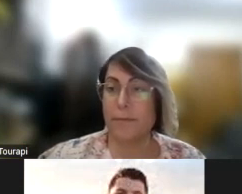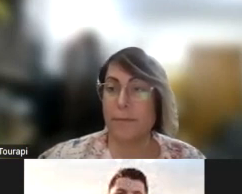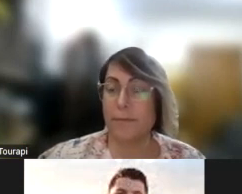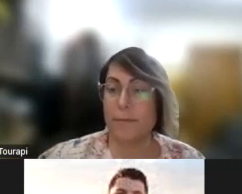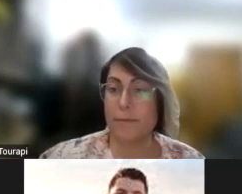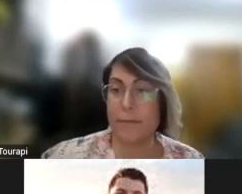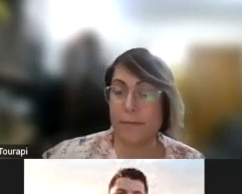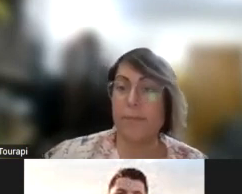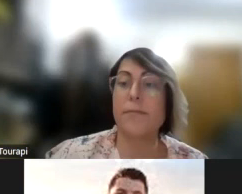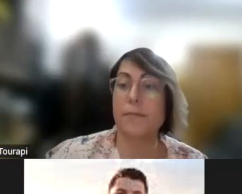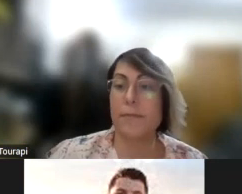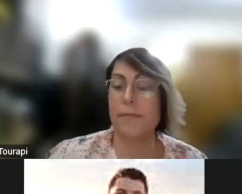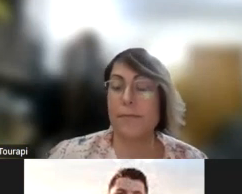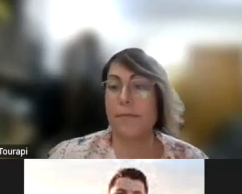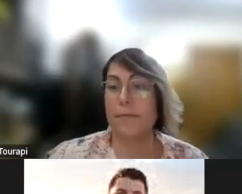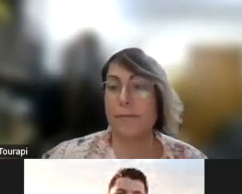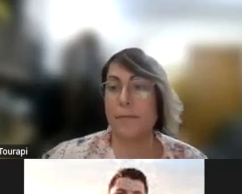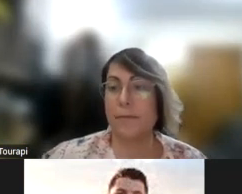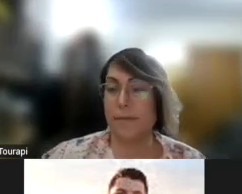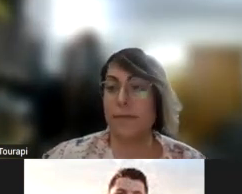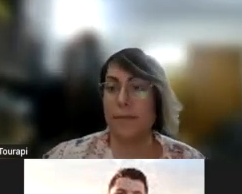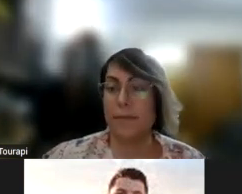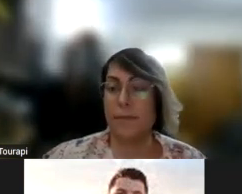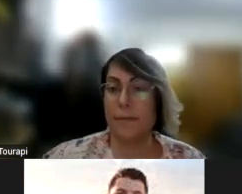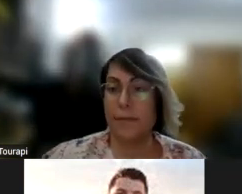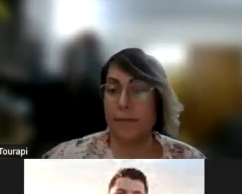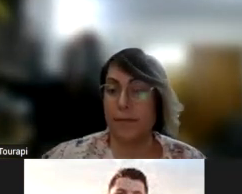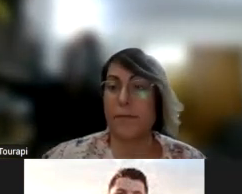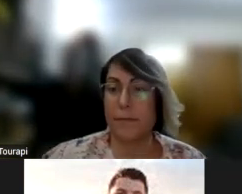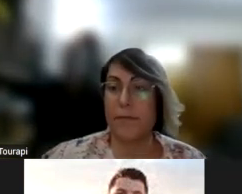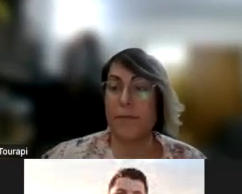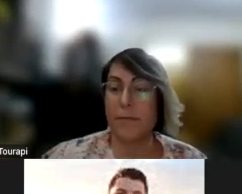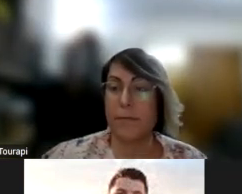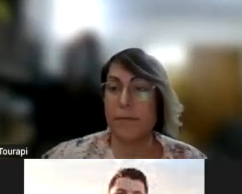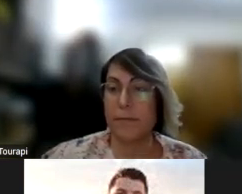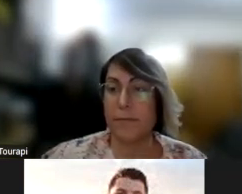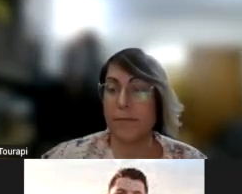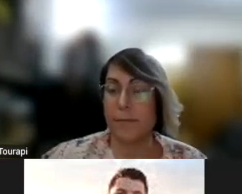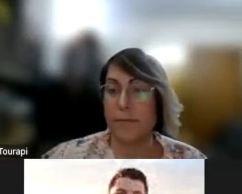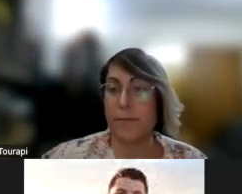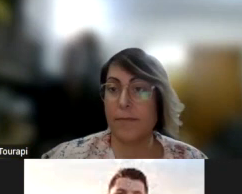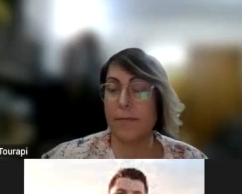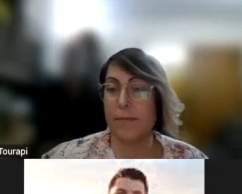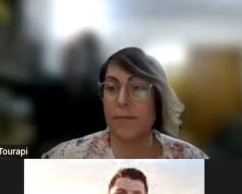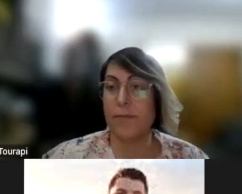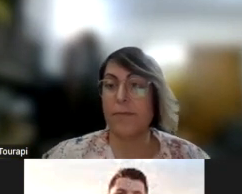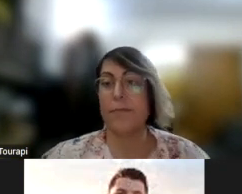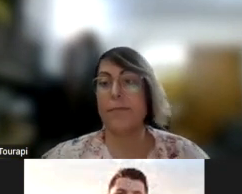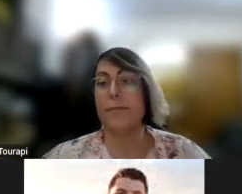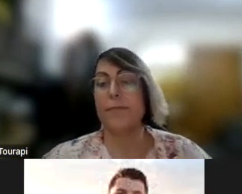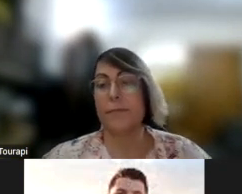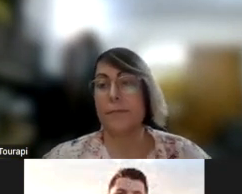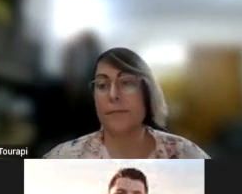trying to involve everybody and making them part of the solution than part of the problem is really,